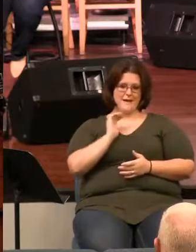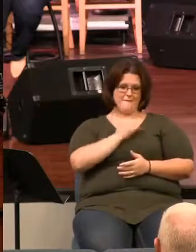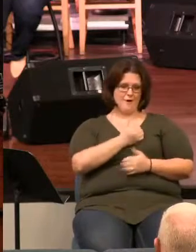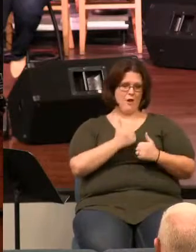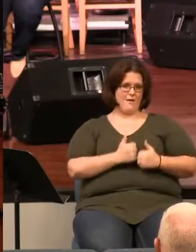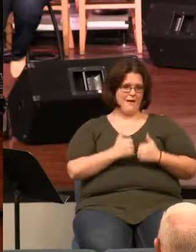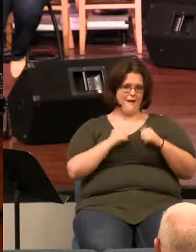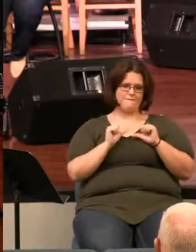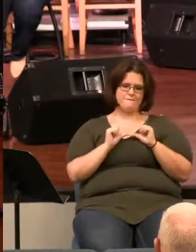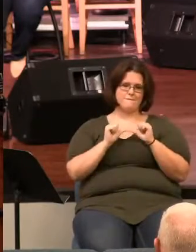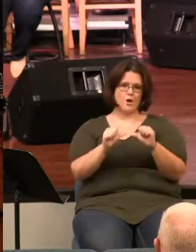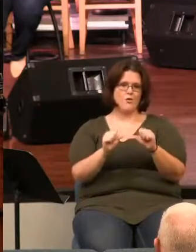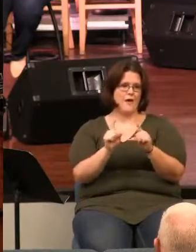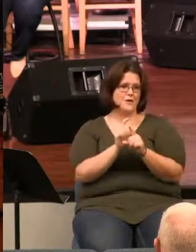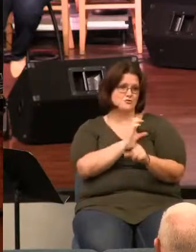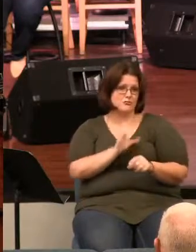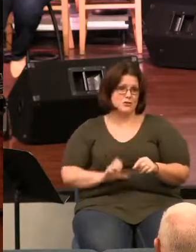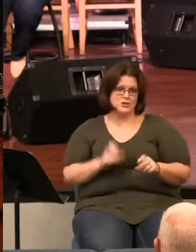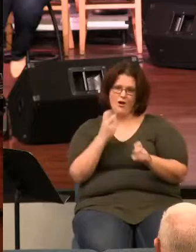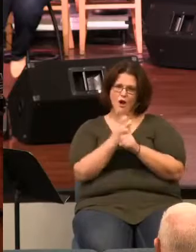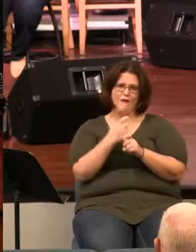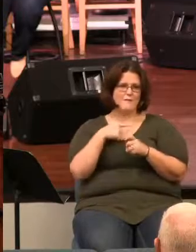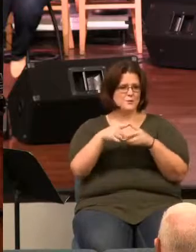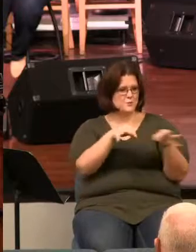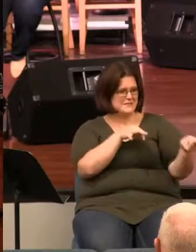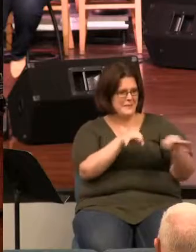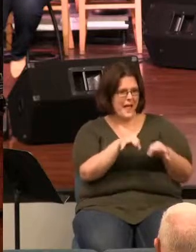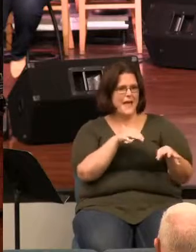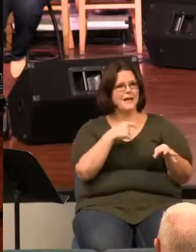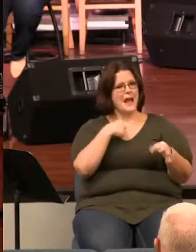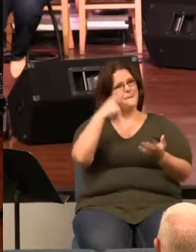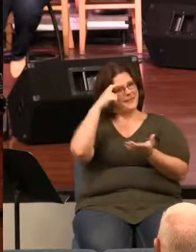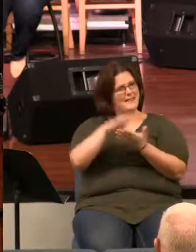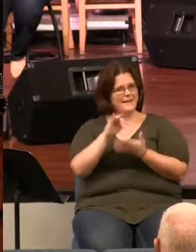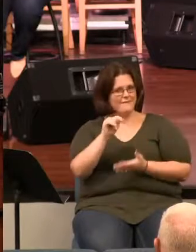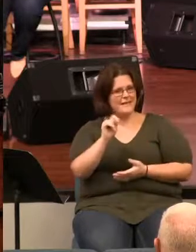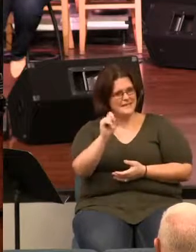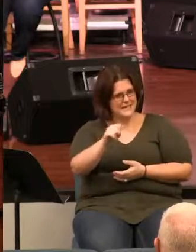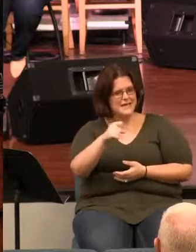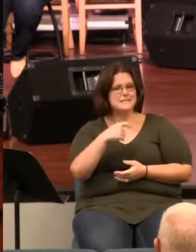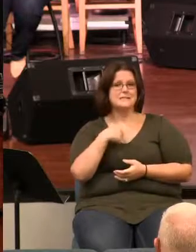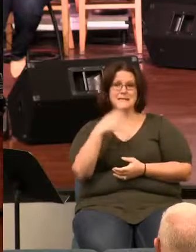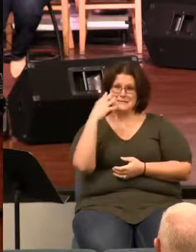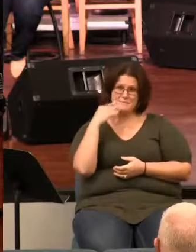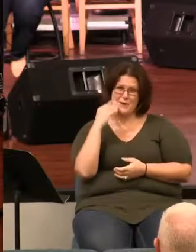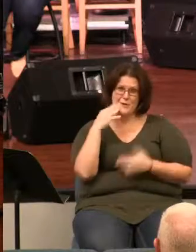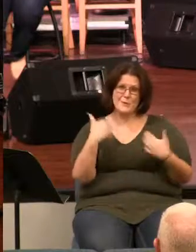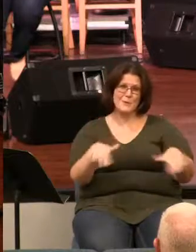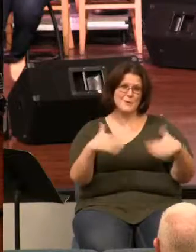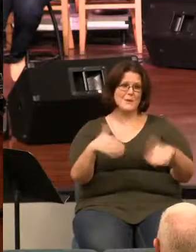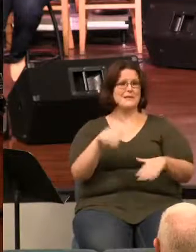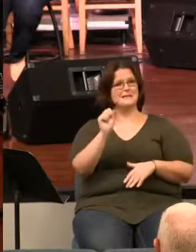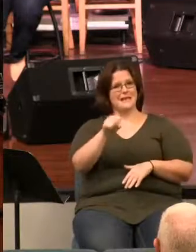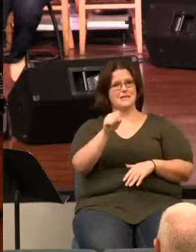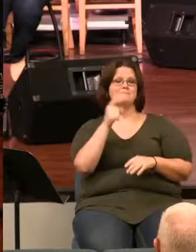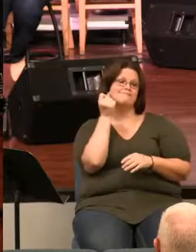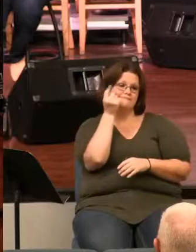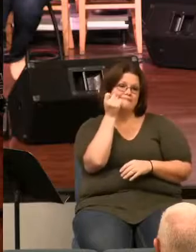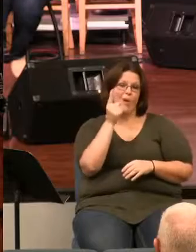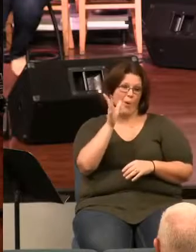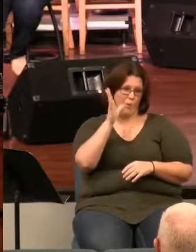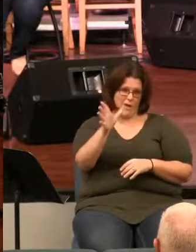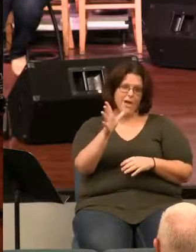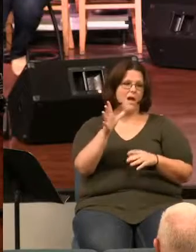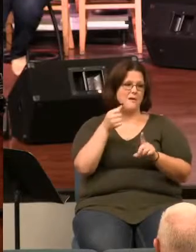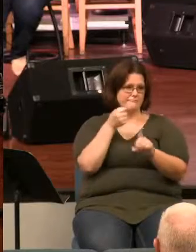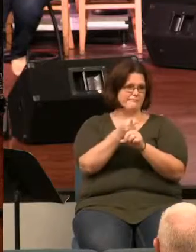100%. Can I explain it? No. Do I believe it? Yes. Have I experienced it? You betcha. It will. So here's